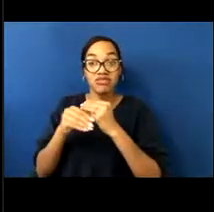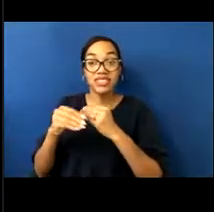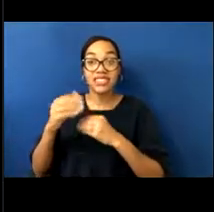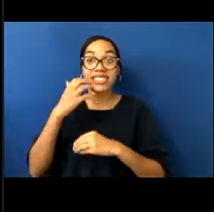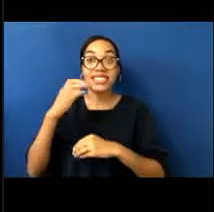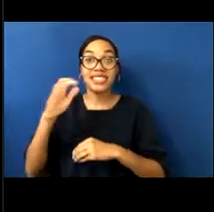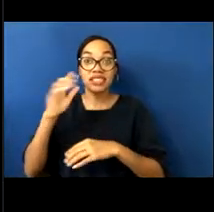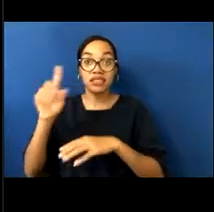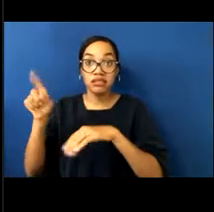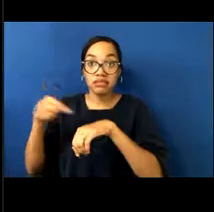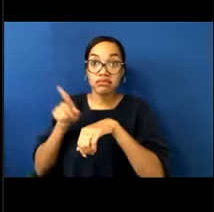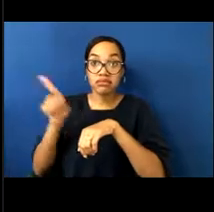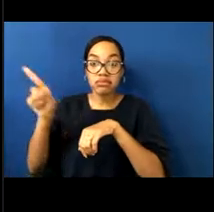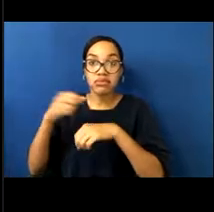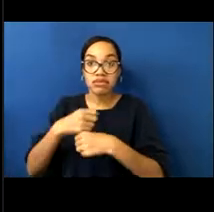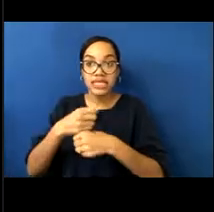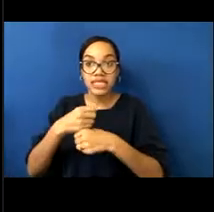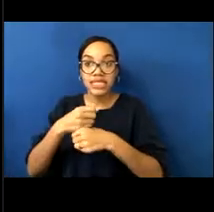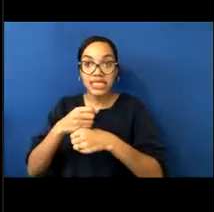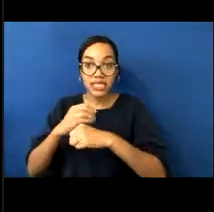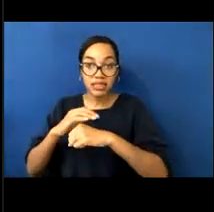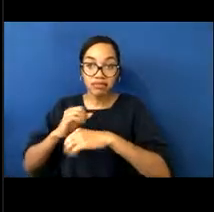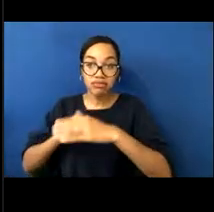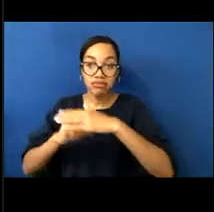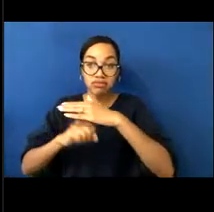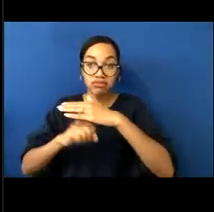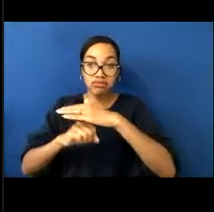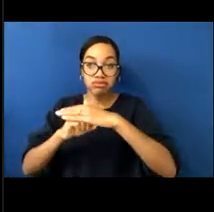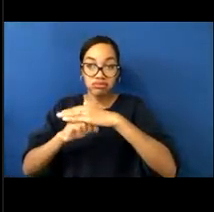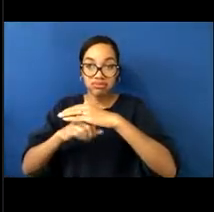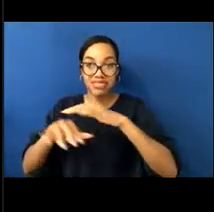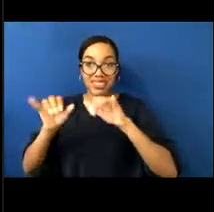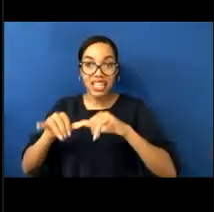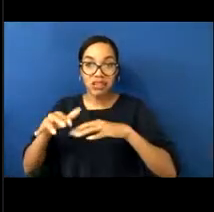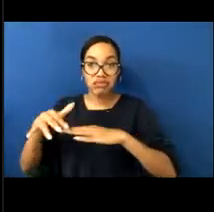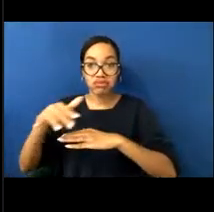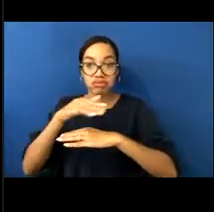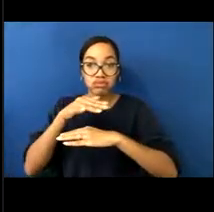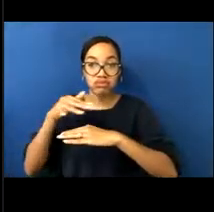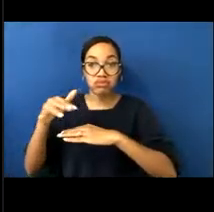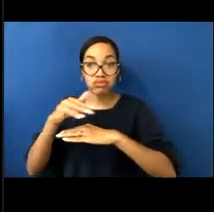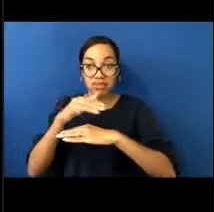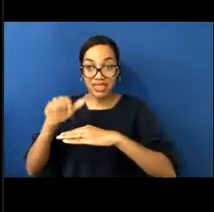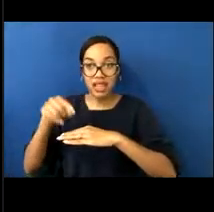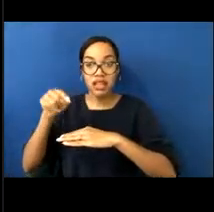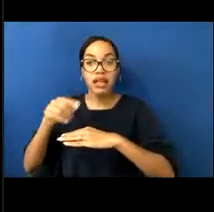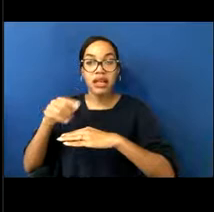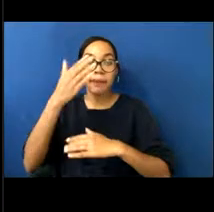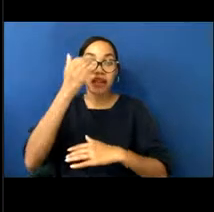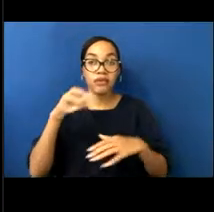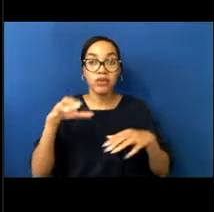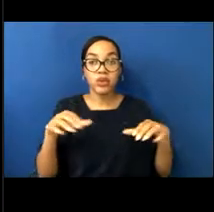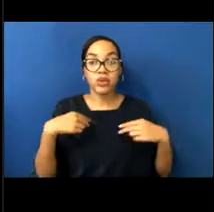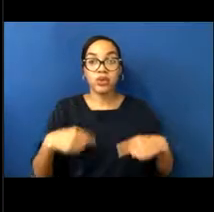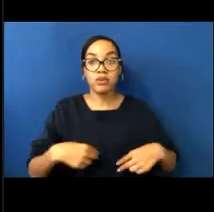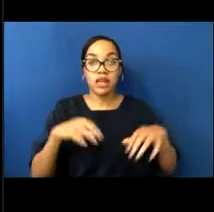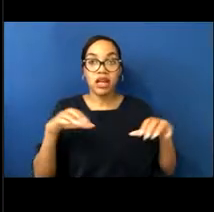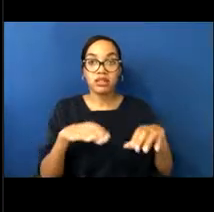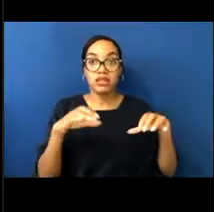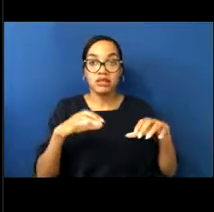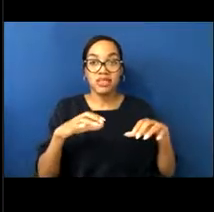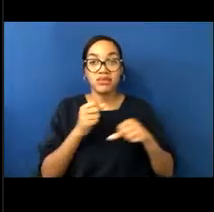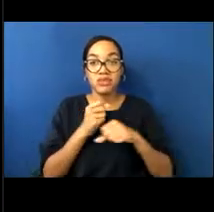that's being generated through this excess carbon dioxide being emitted into the atmosphere due to human activity, about 90% of that excess heat is being absorbed